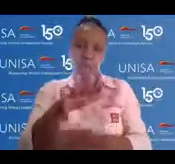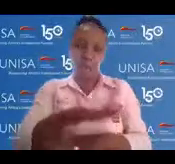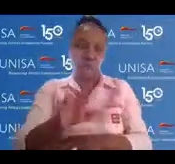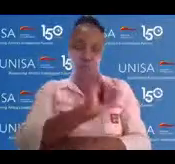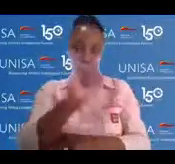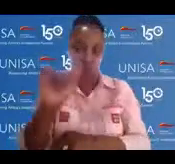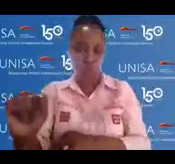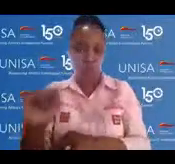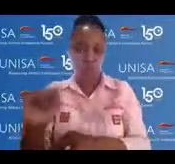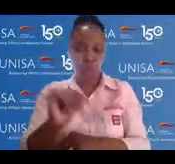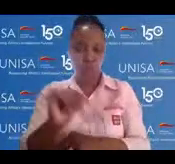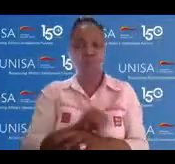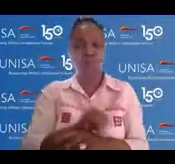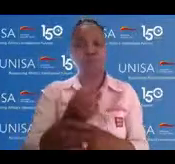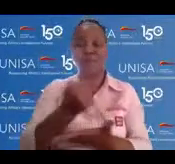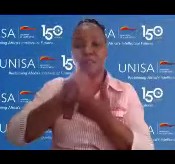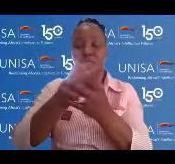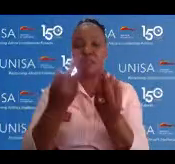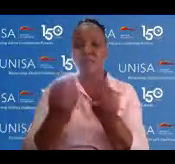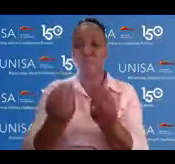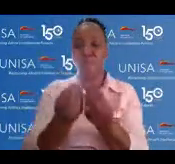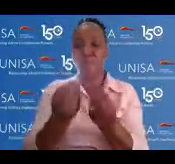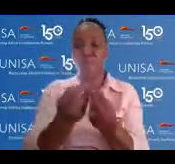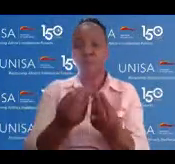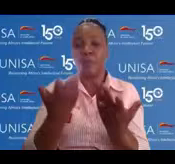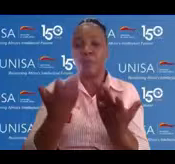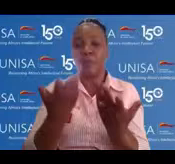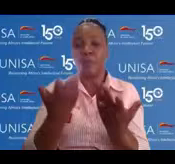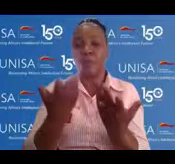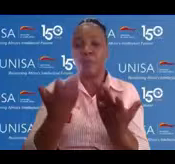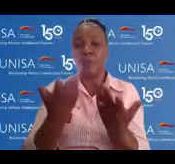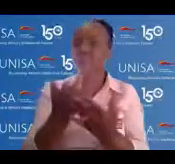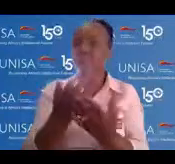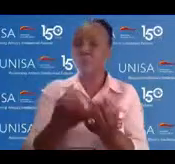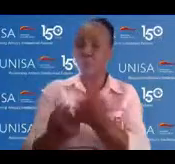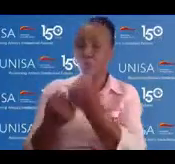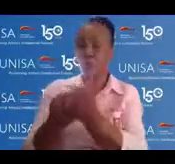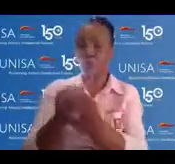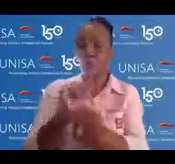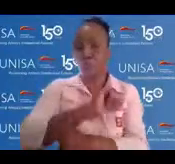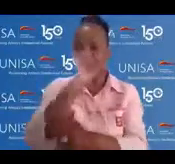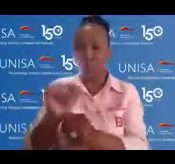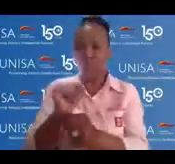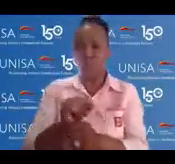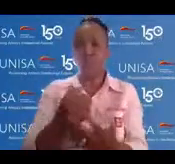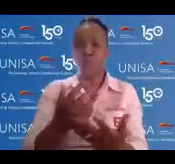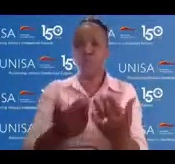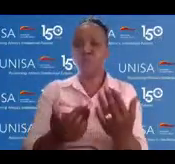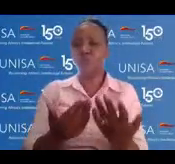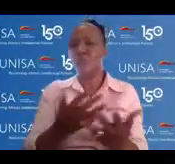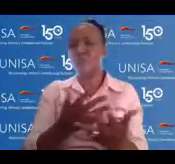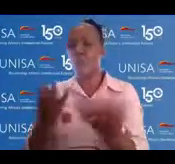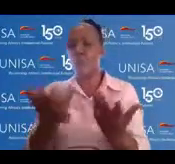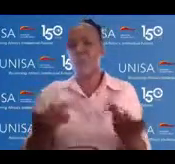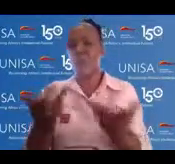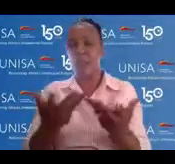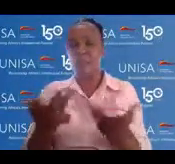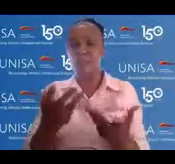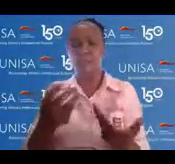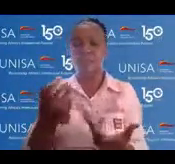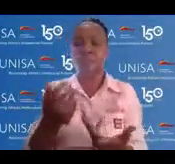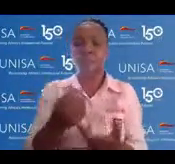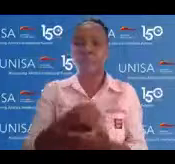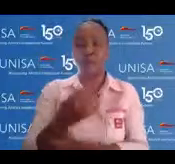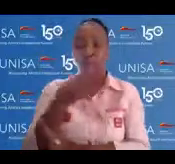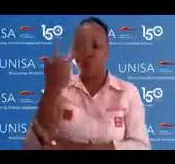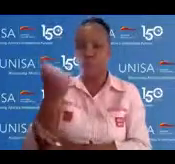your device. If you have to back up your videos and photos somewhere else, Google Drive or Android, I don't know, you have many